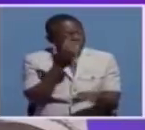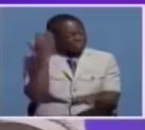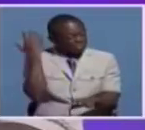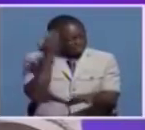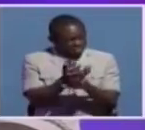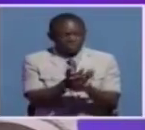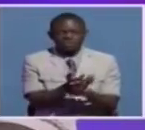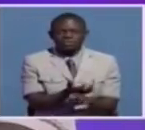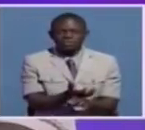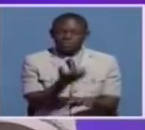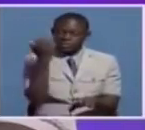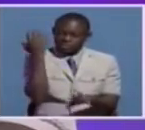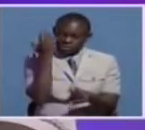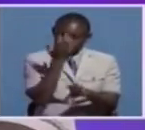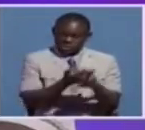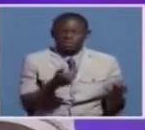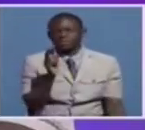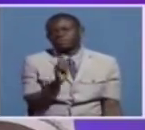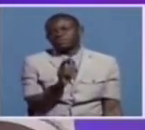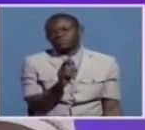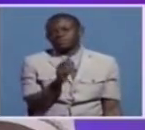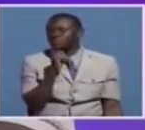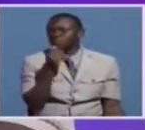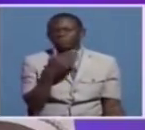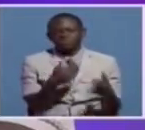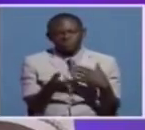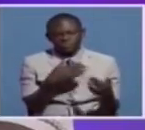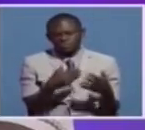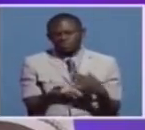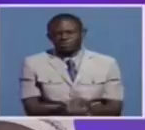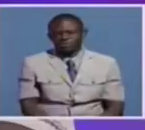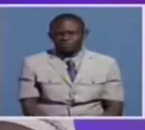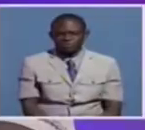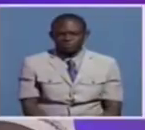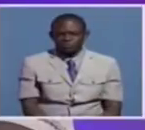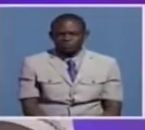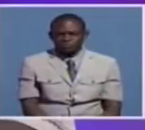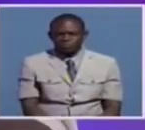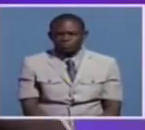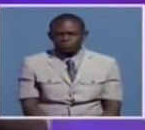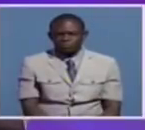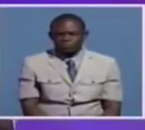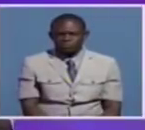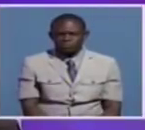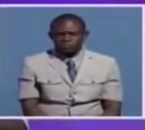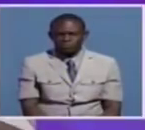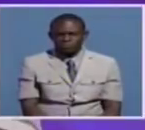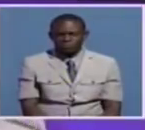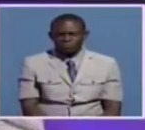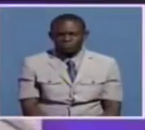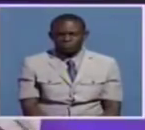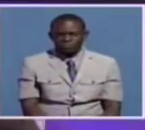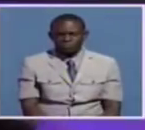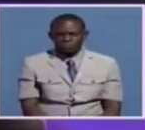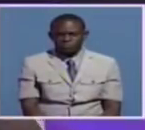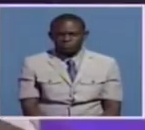That was one thing that I remember. So there was not too many cuddly, like